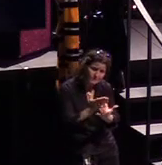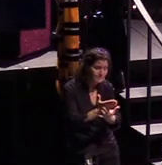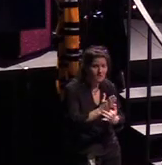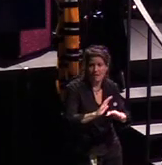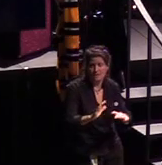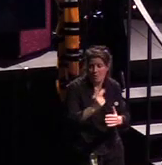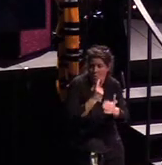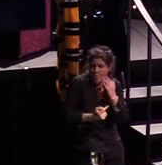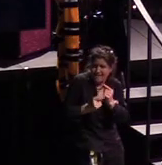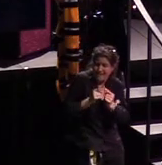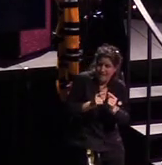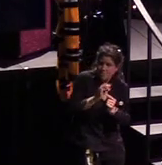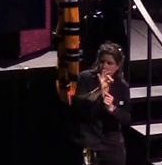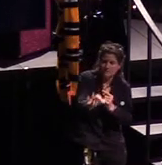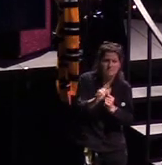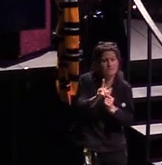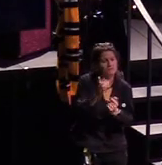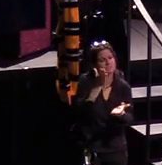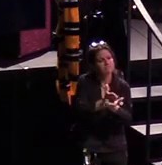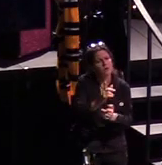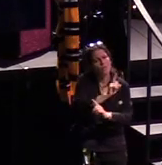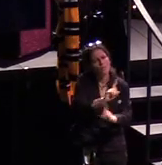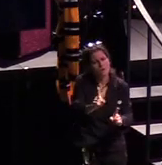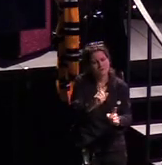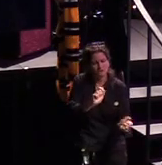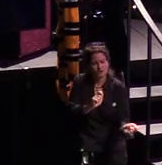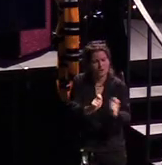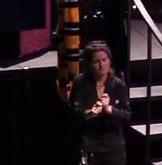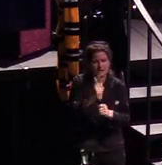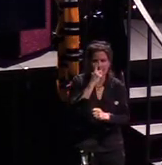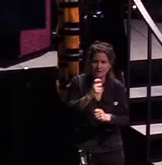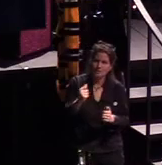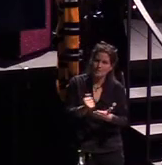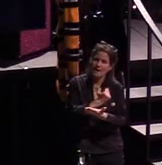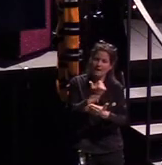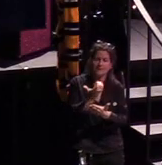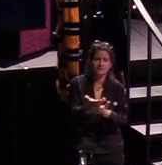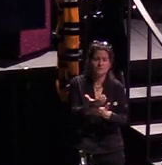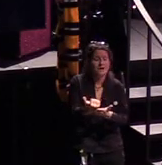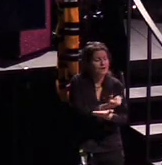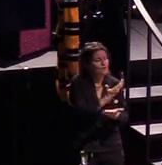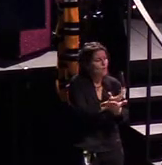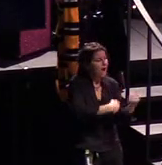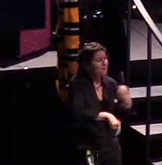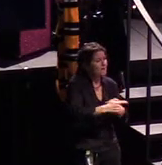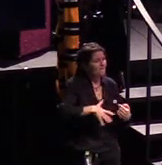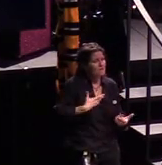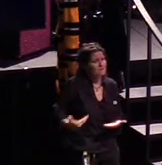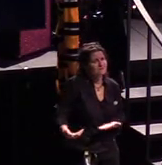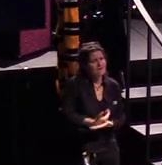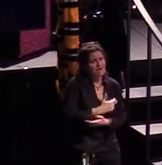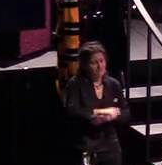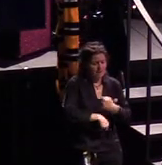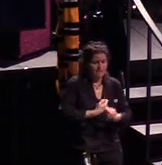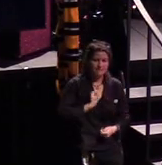but what adjustments can you make to ensure everyone feels safe to be themselves